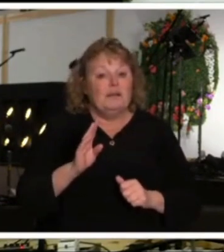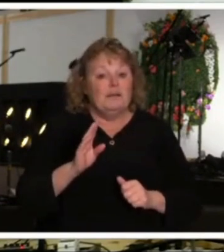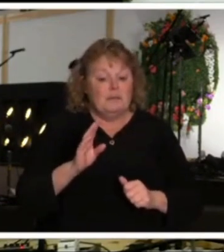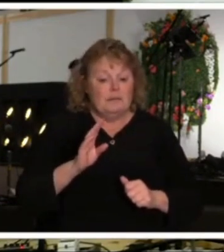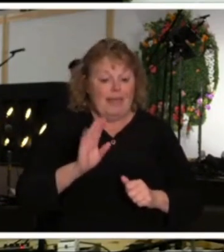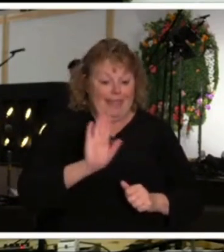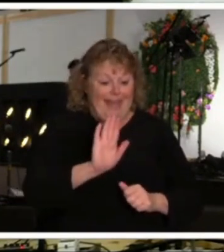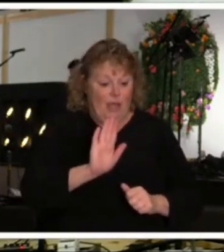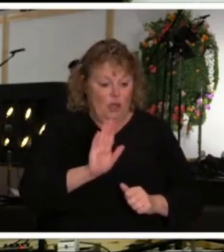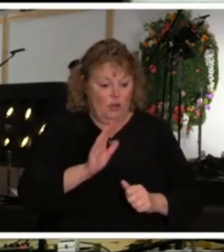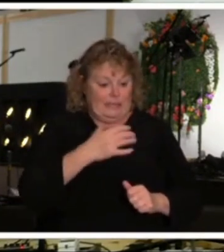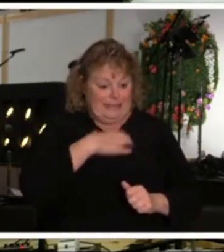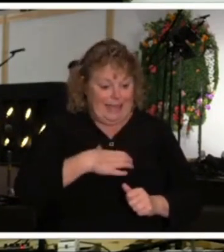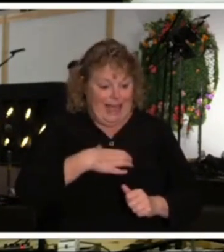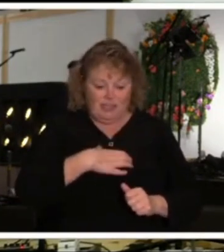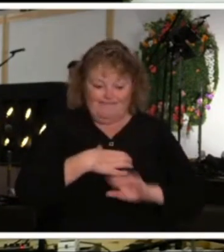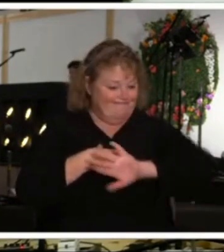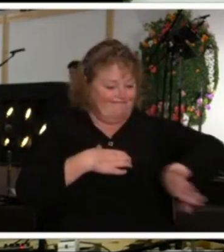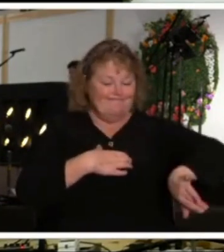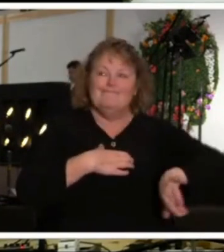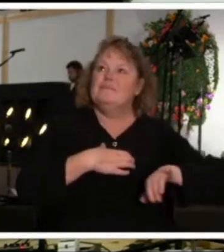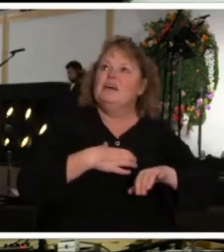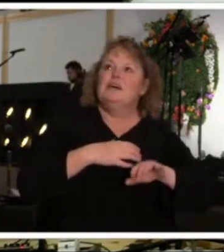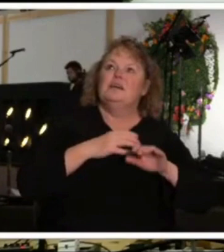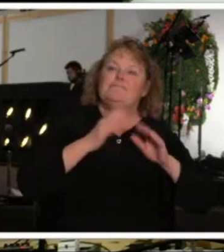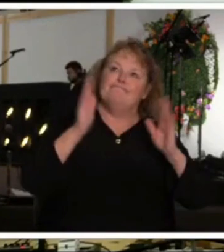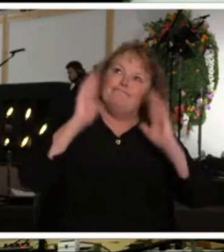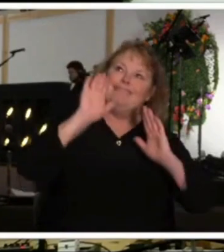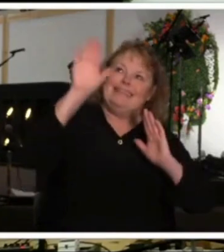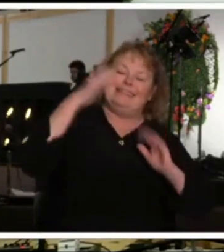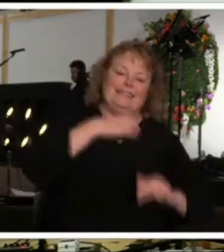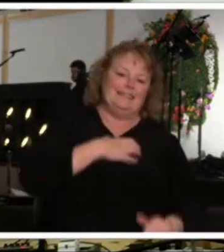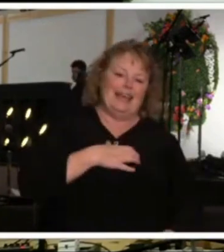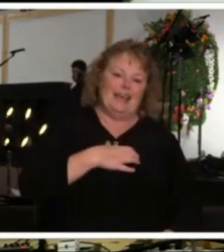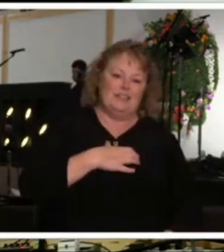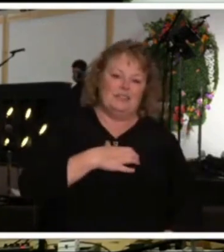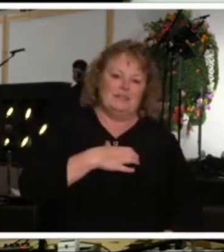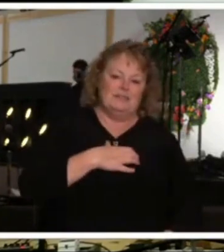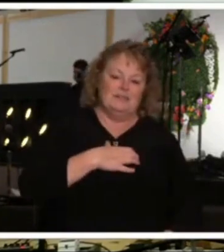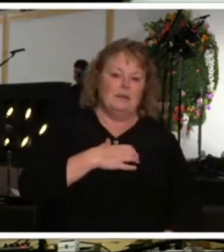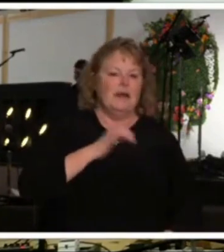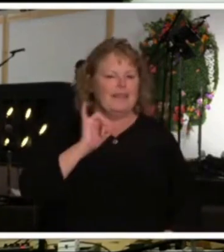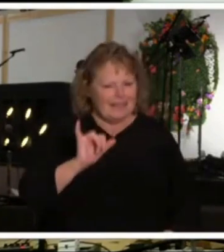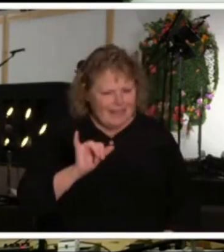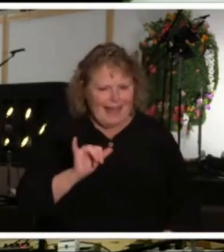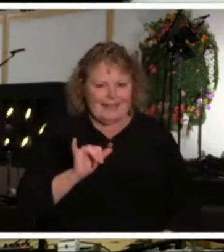theirs. I want to encourage you, man. This is all about everything that you do here at this church.